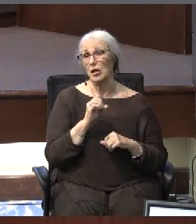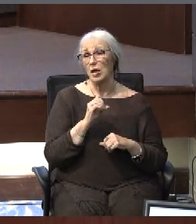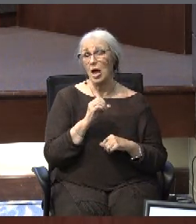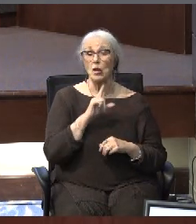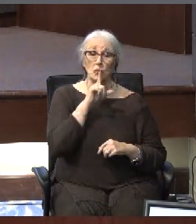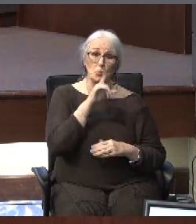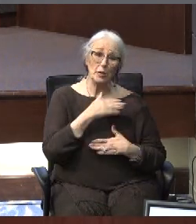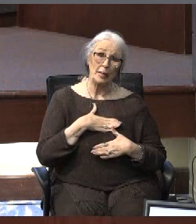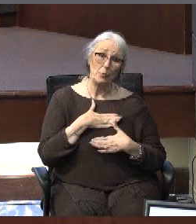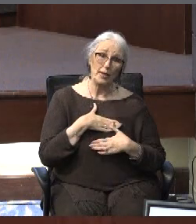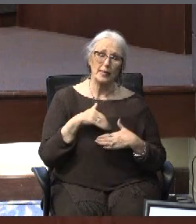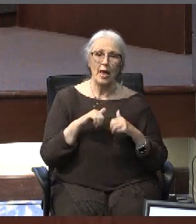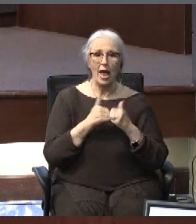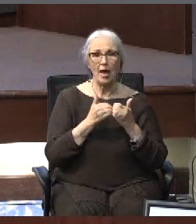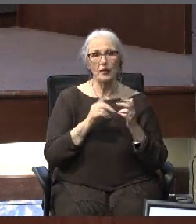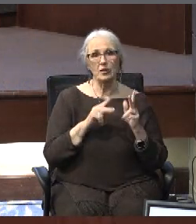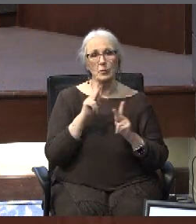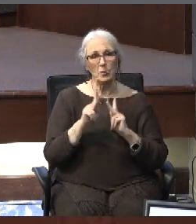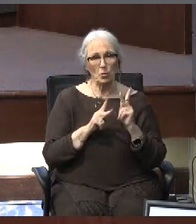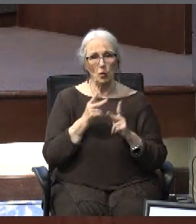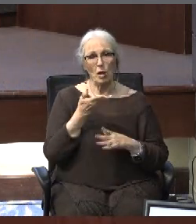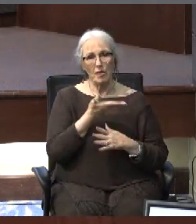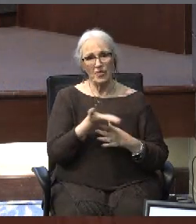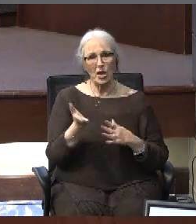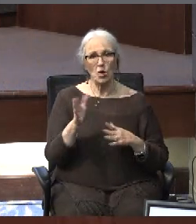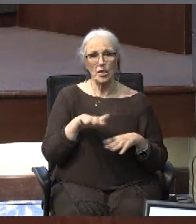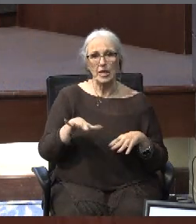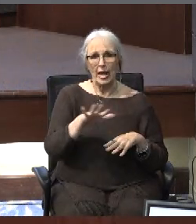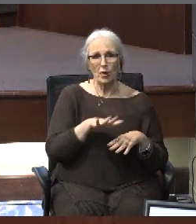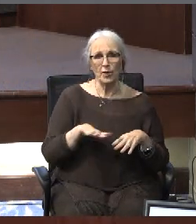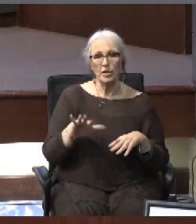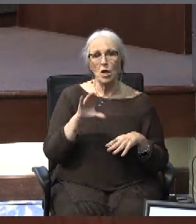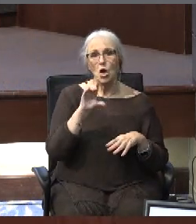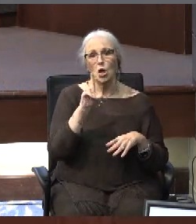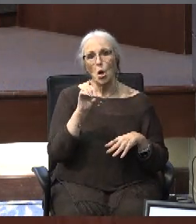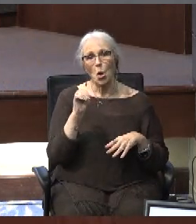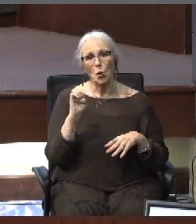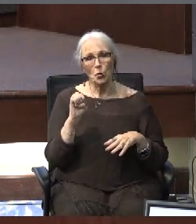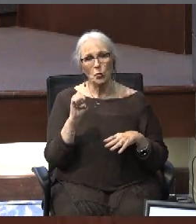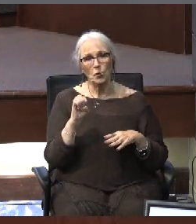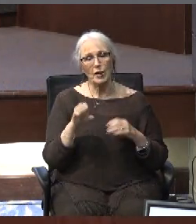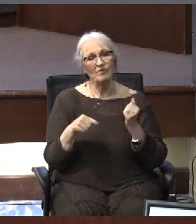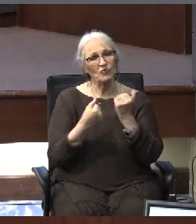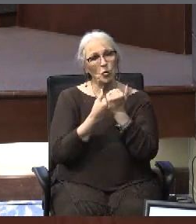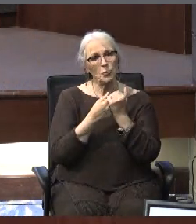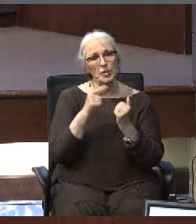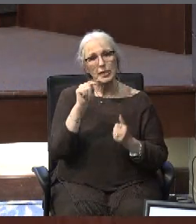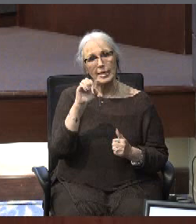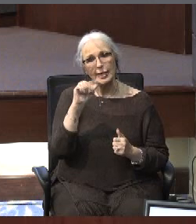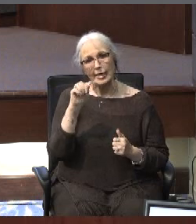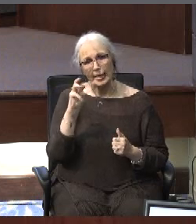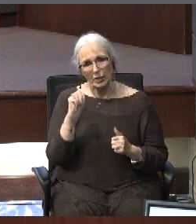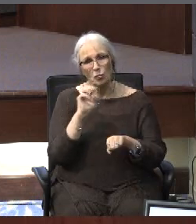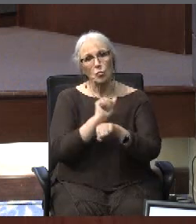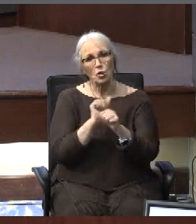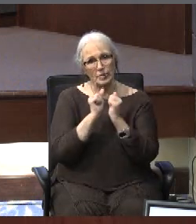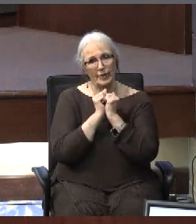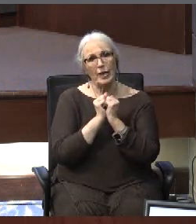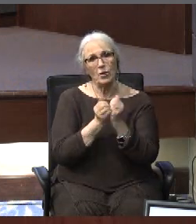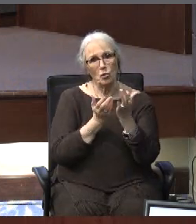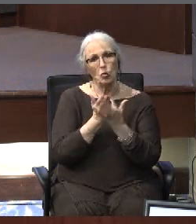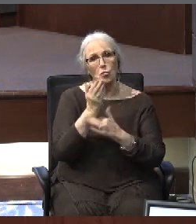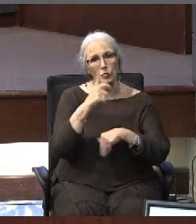with how the citizens there in that neighborhood and the code enforcement team worked together over a period of time